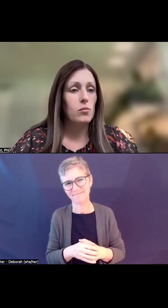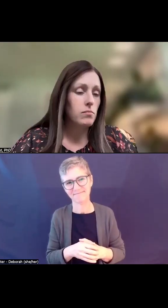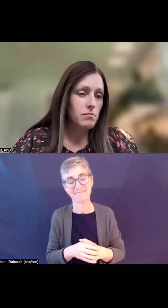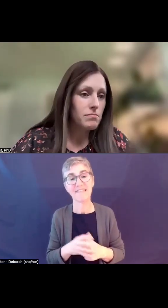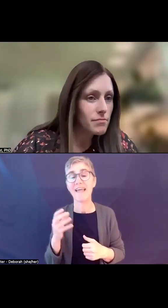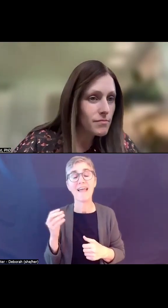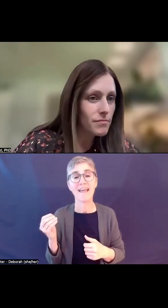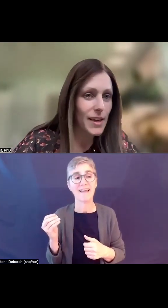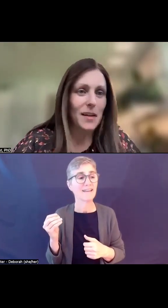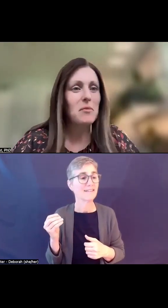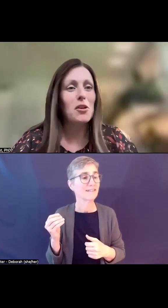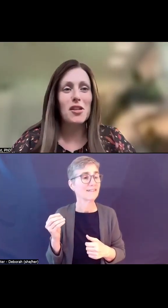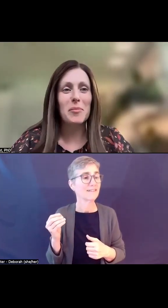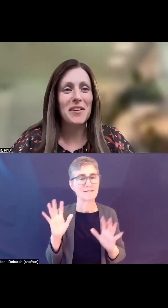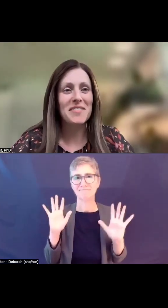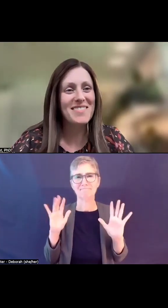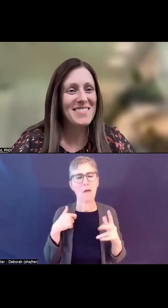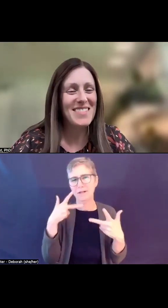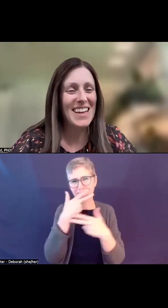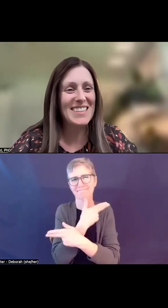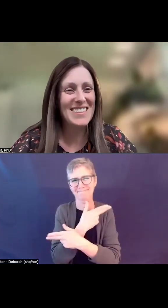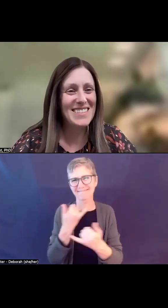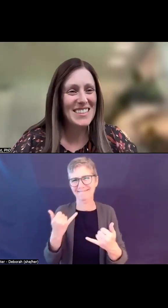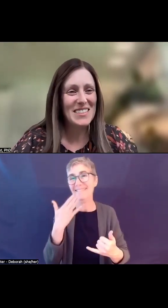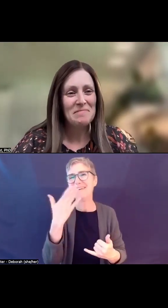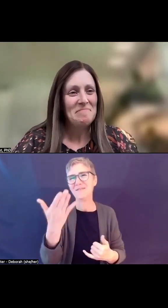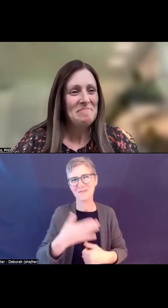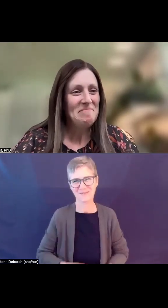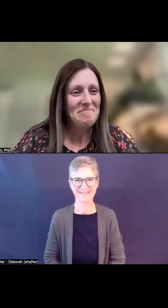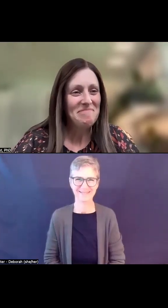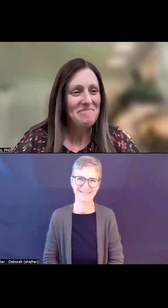And yeah, I'll stop here. Thanks.